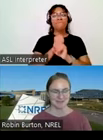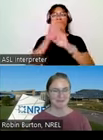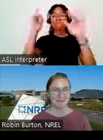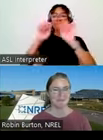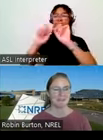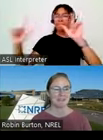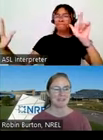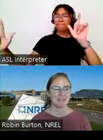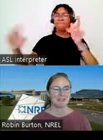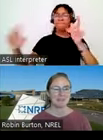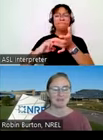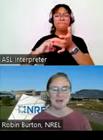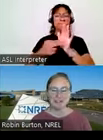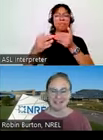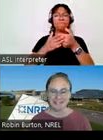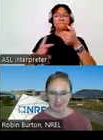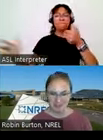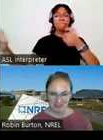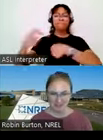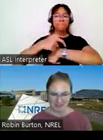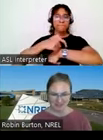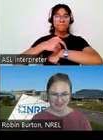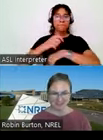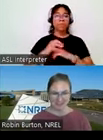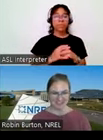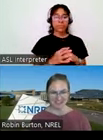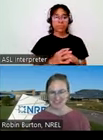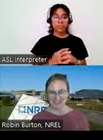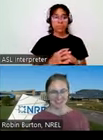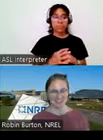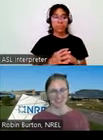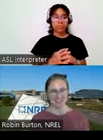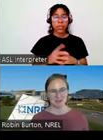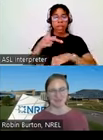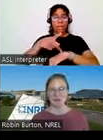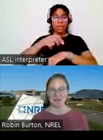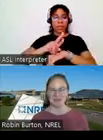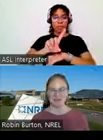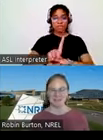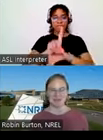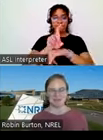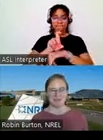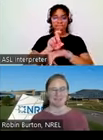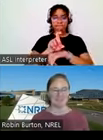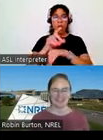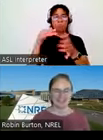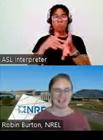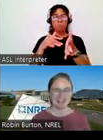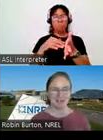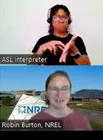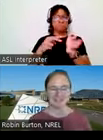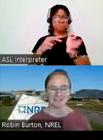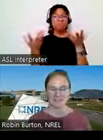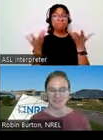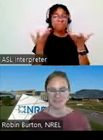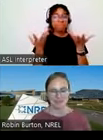please. So what is the PR100 study? It was great to see in that poll that some of you are again learning